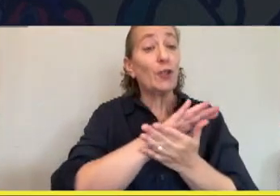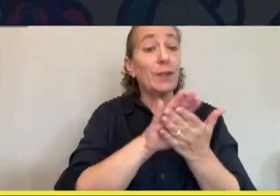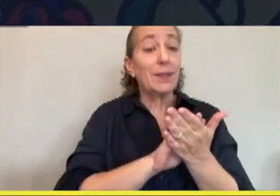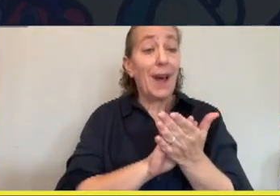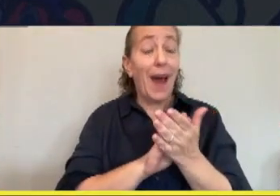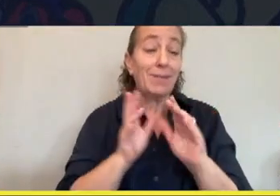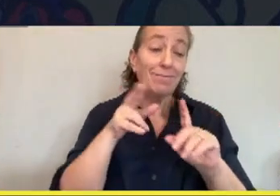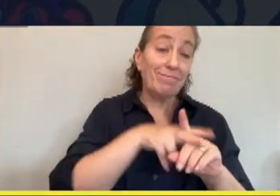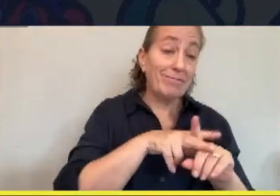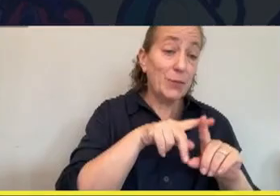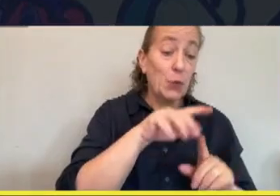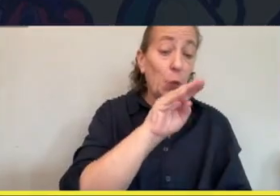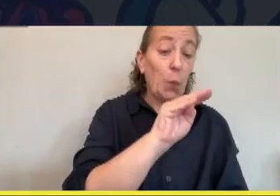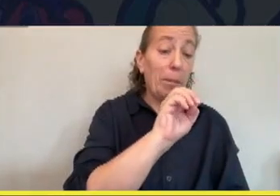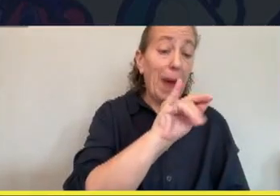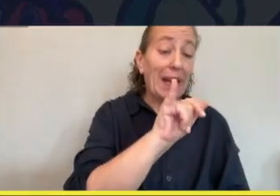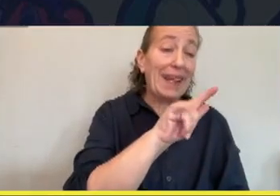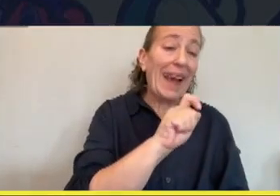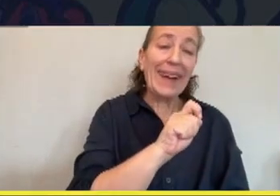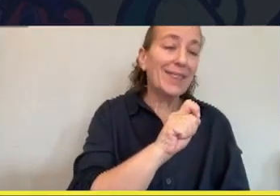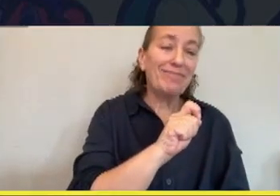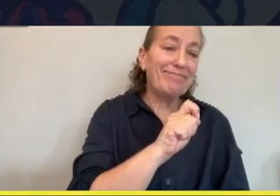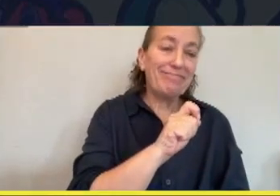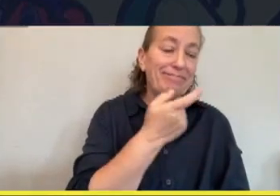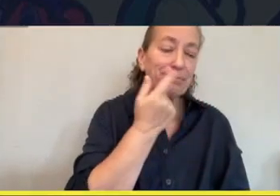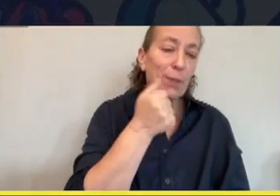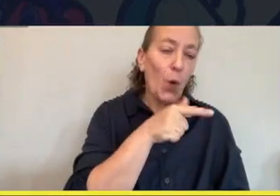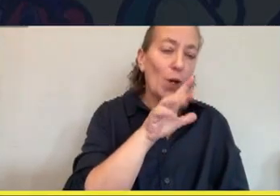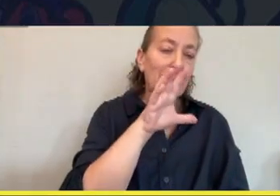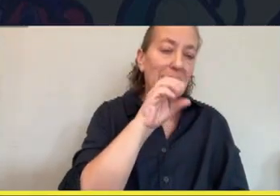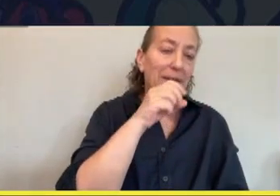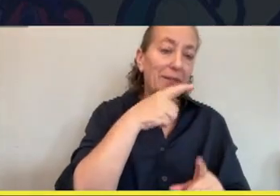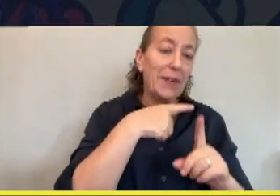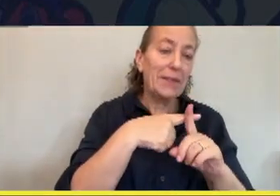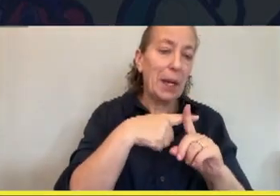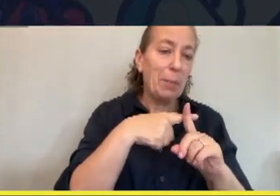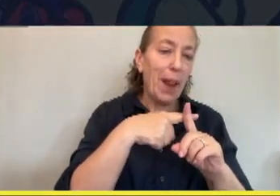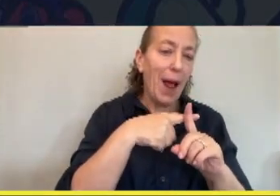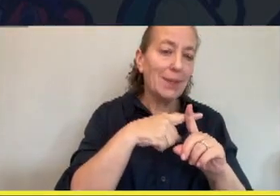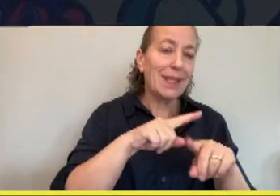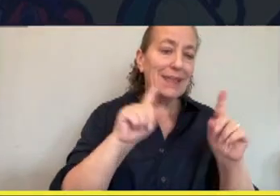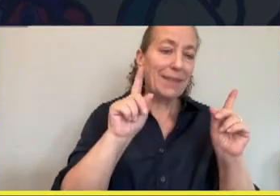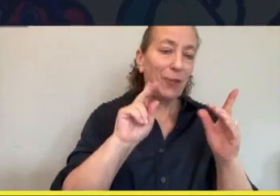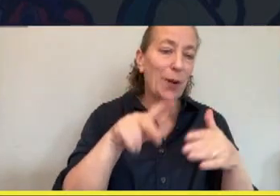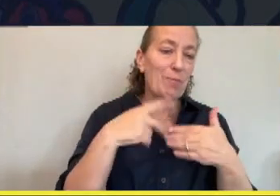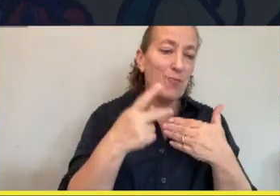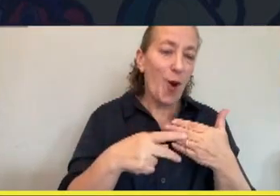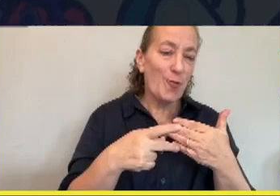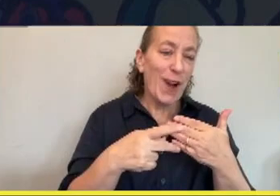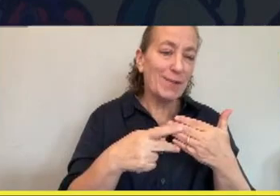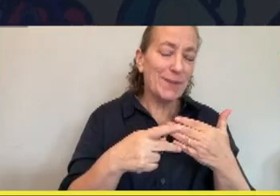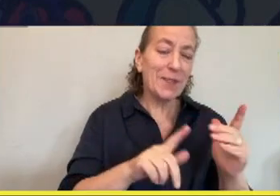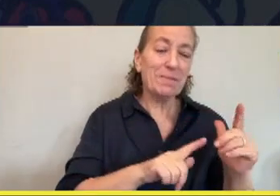because it's 50 plus different programs.